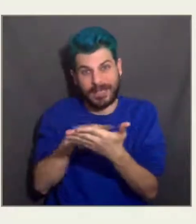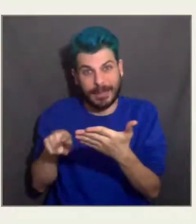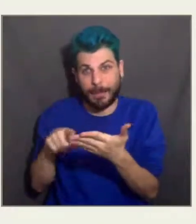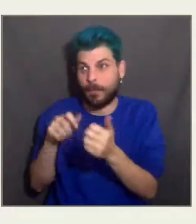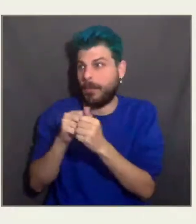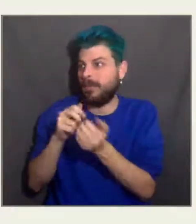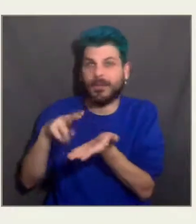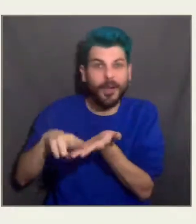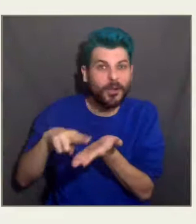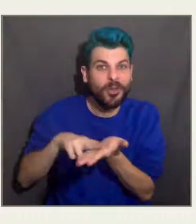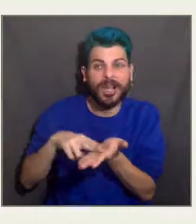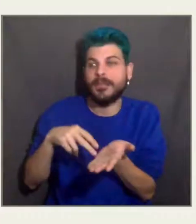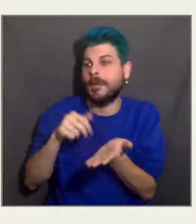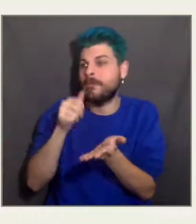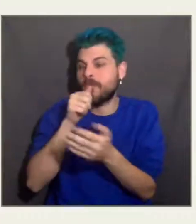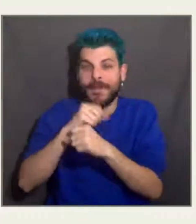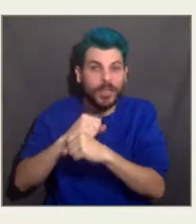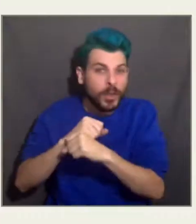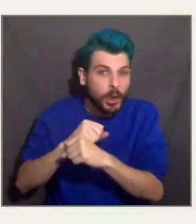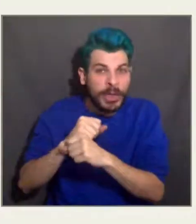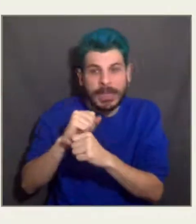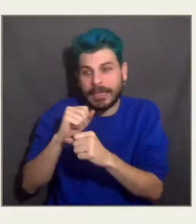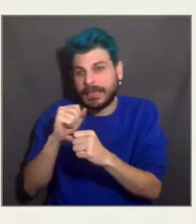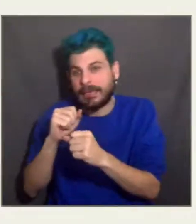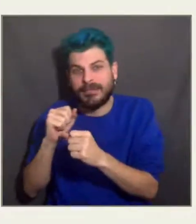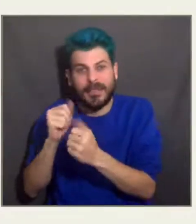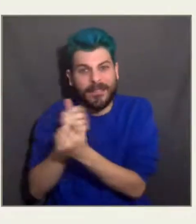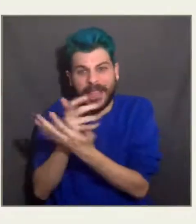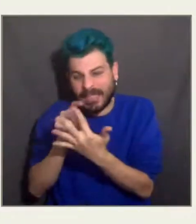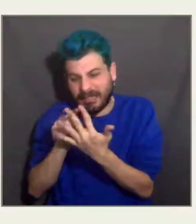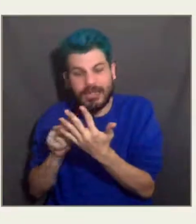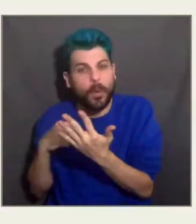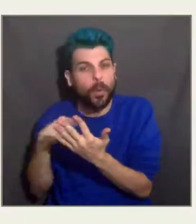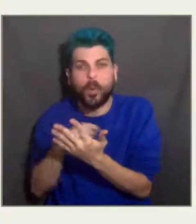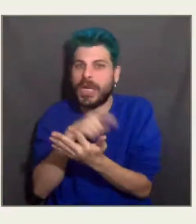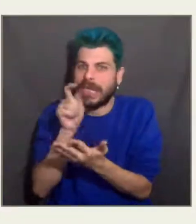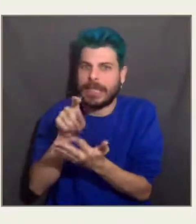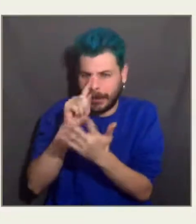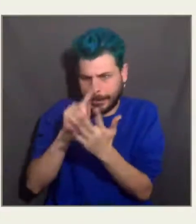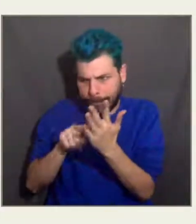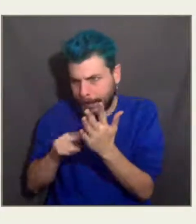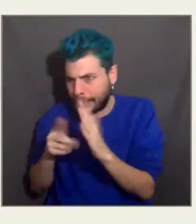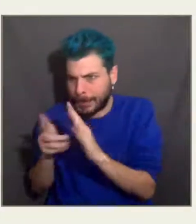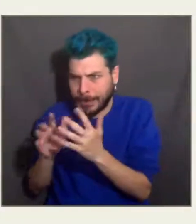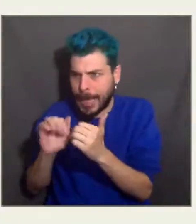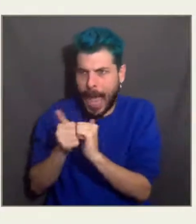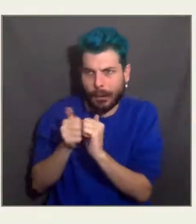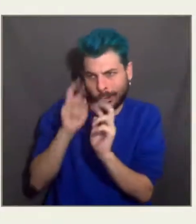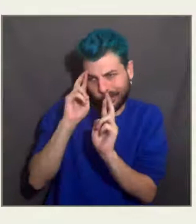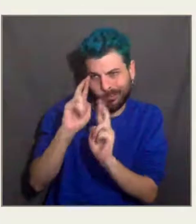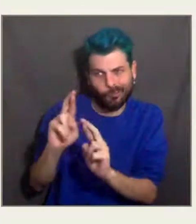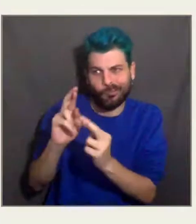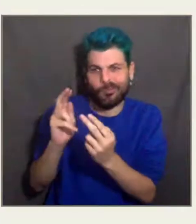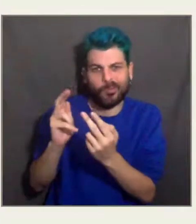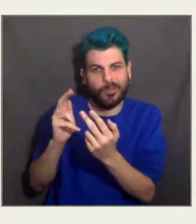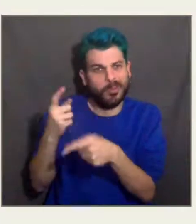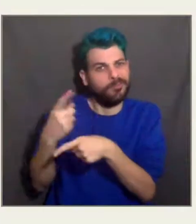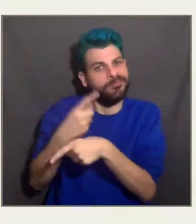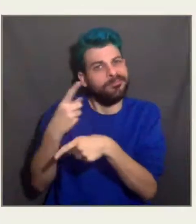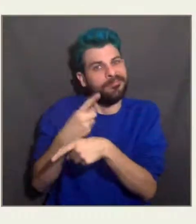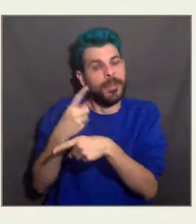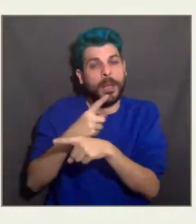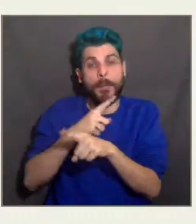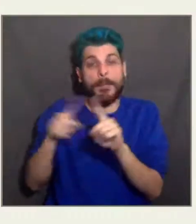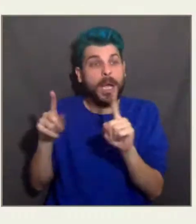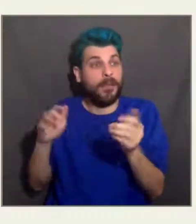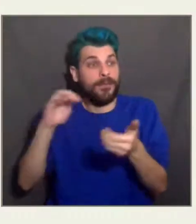with private security, for instance. We're looking at things like that, but we don't have any sort of overarching public safety component. We